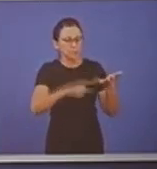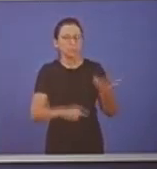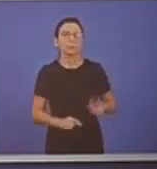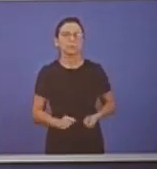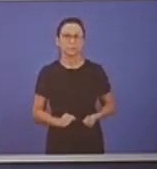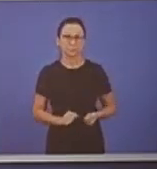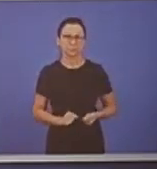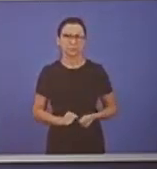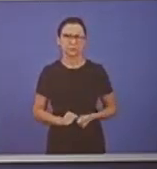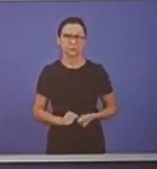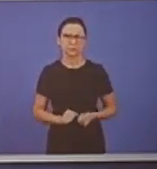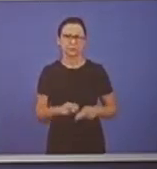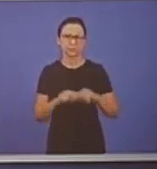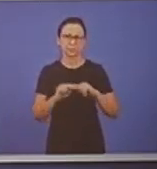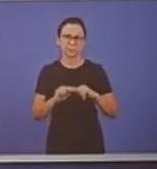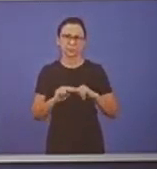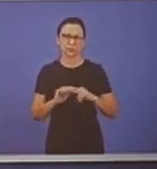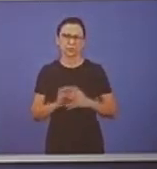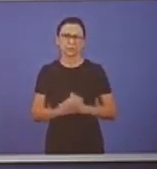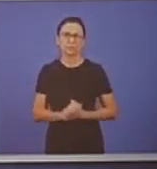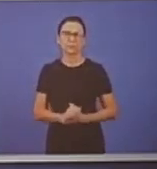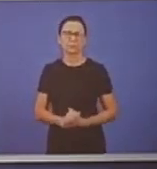What was the reasons?